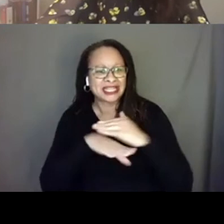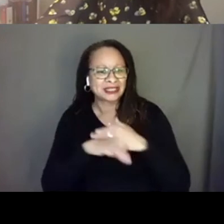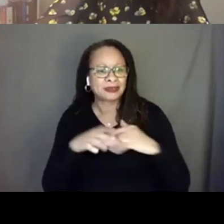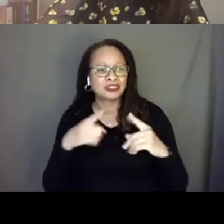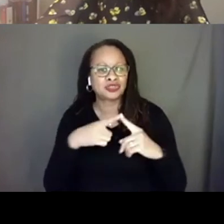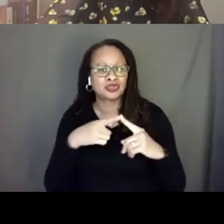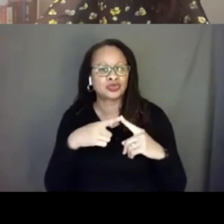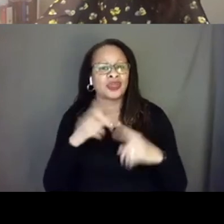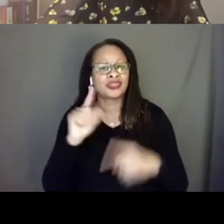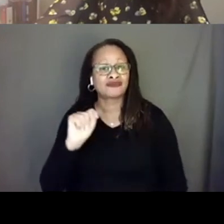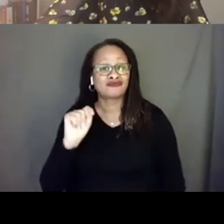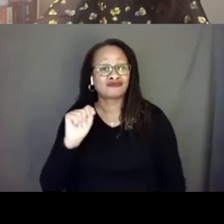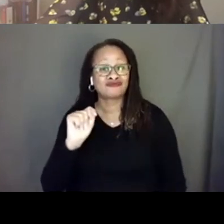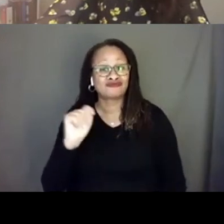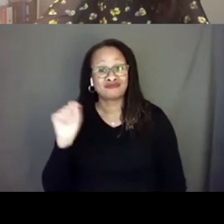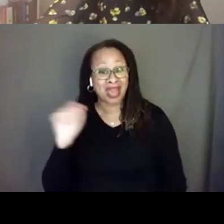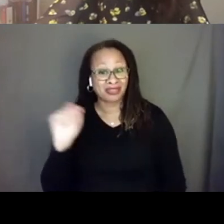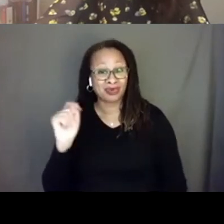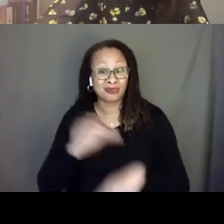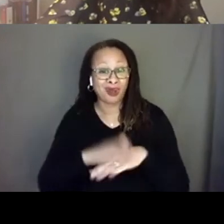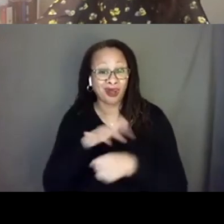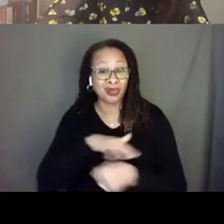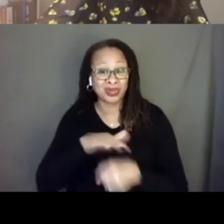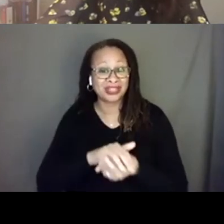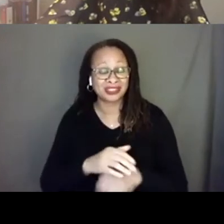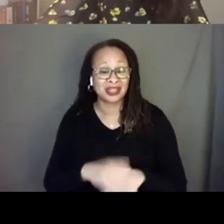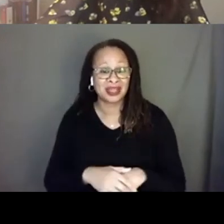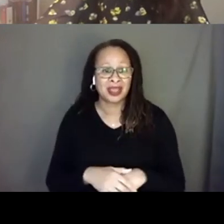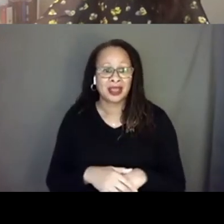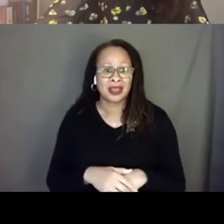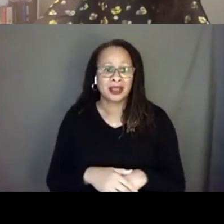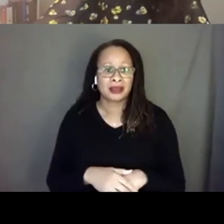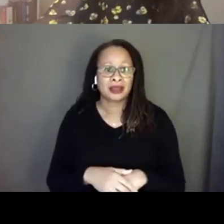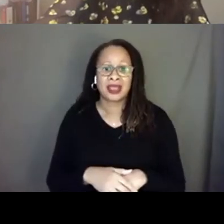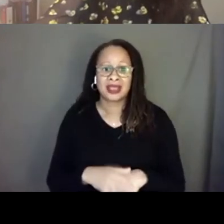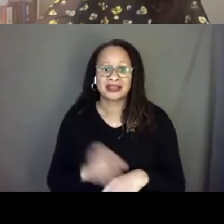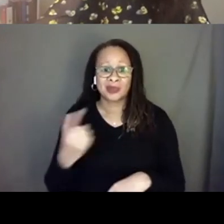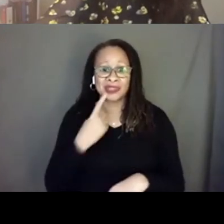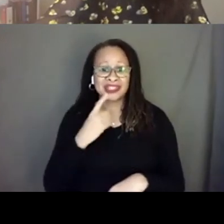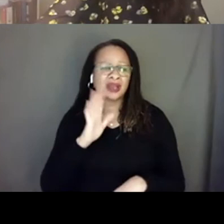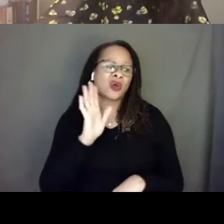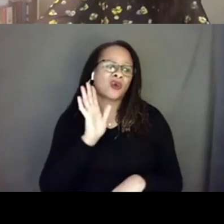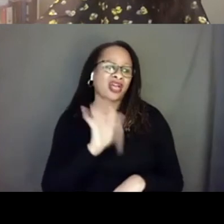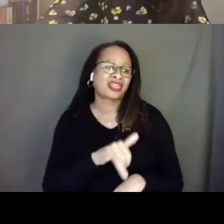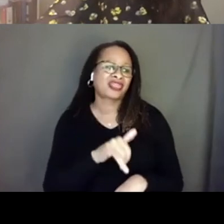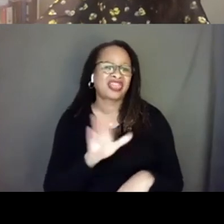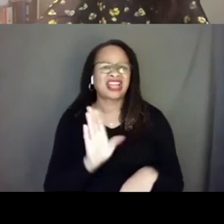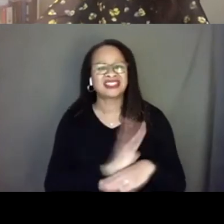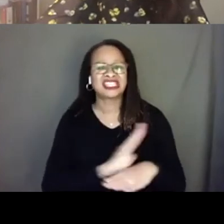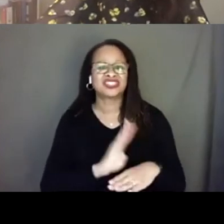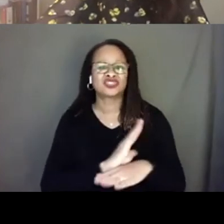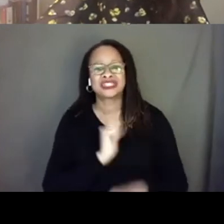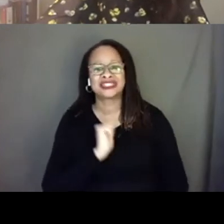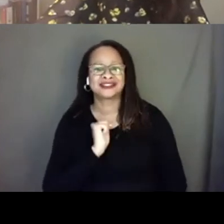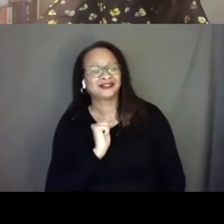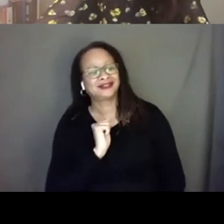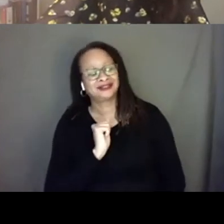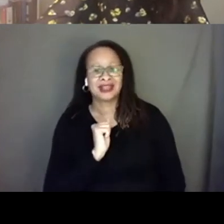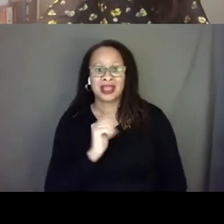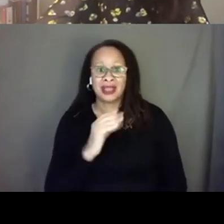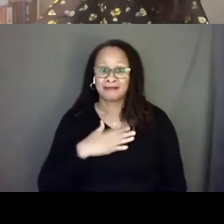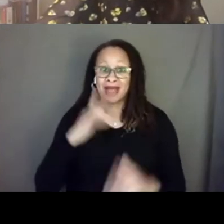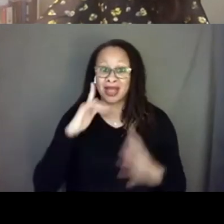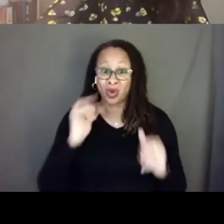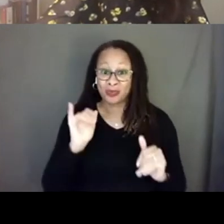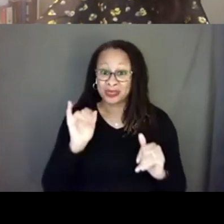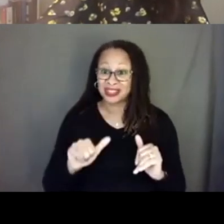location. And someone said, that's the industry. That was the response. So my hope is that